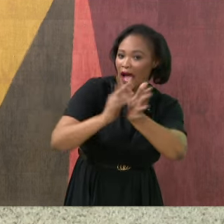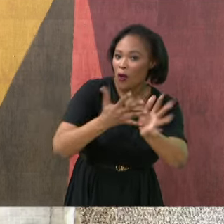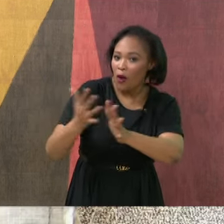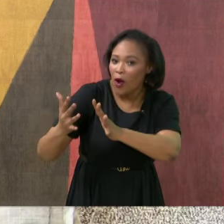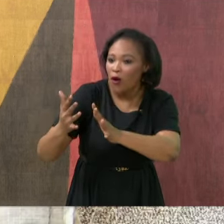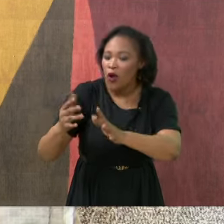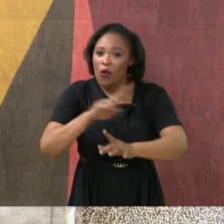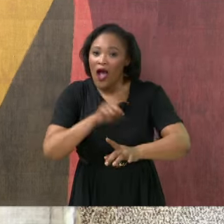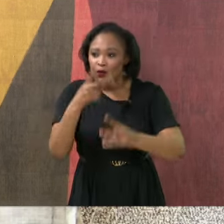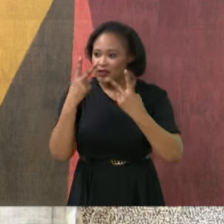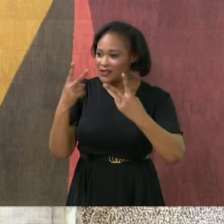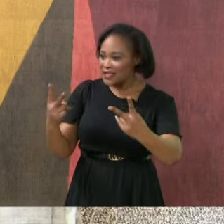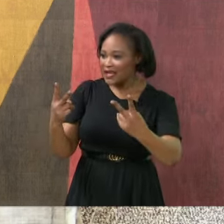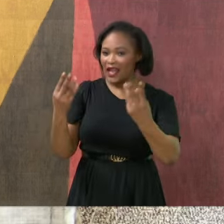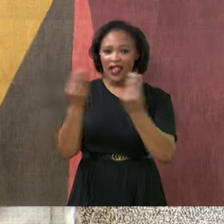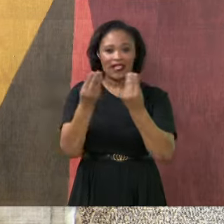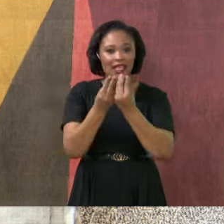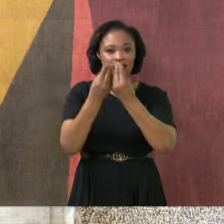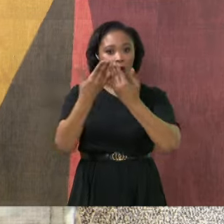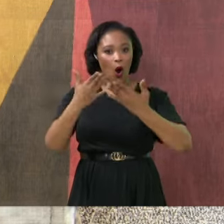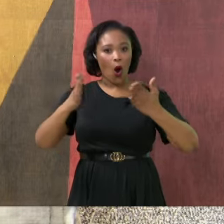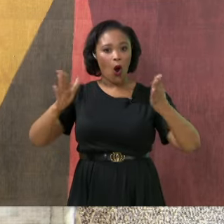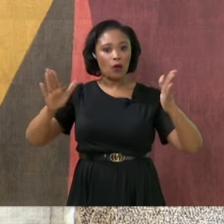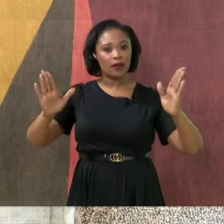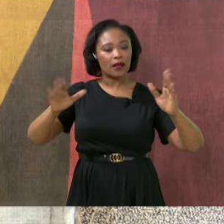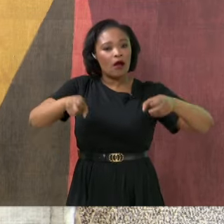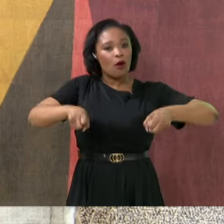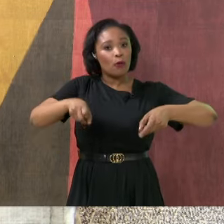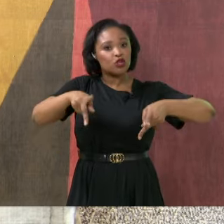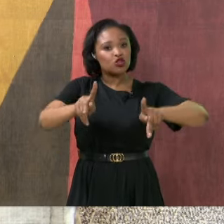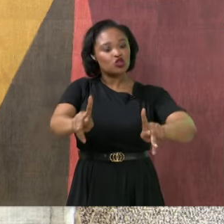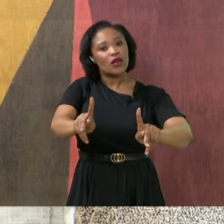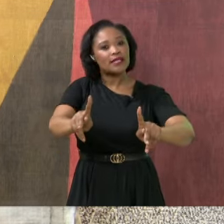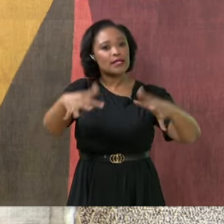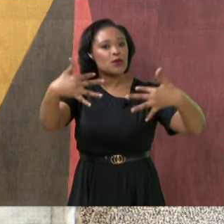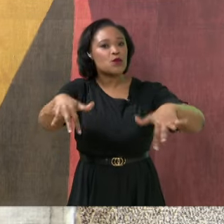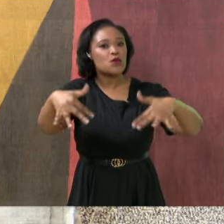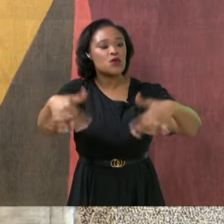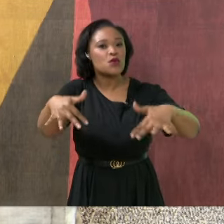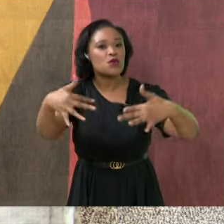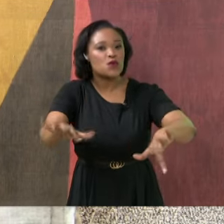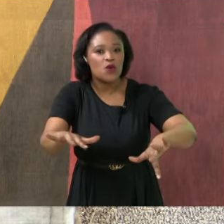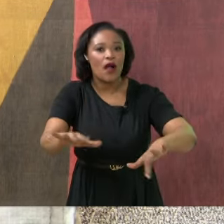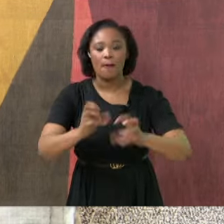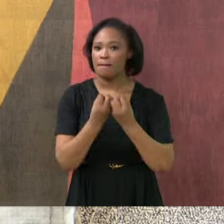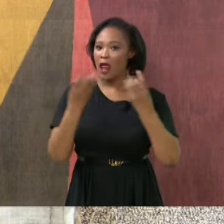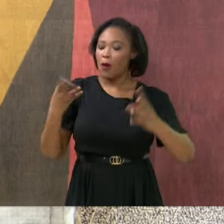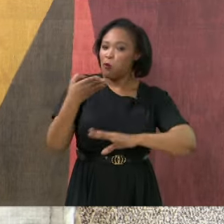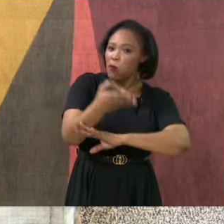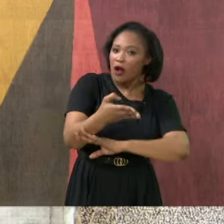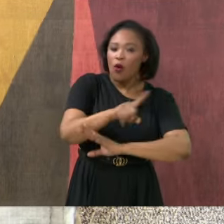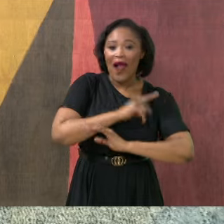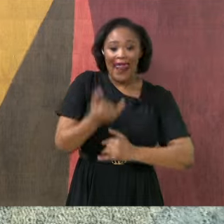things were opening up a little bit more, which is what we want in this world. Yes. But what was the age for you where you realized that you will succeed no matter what your